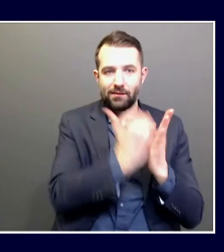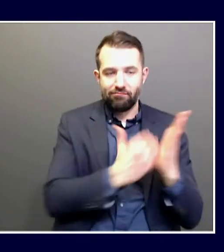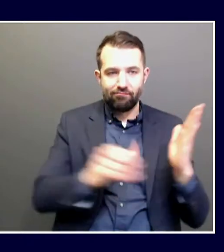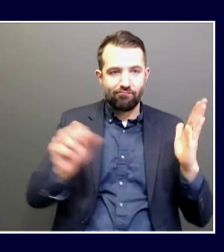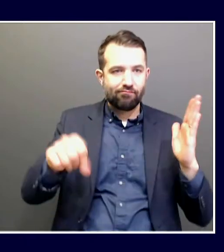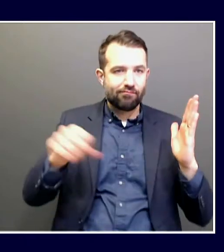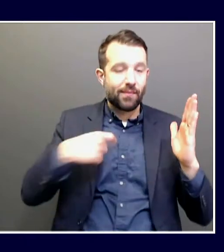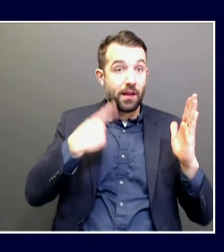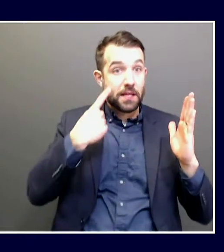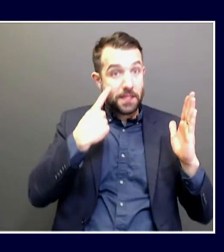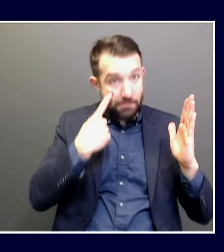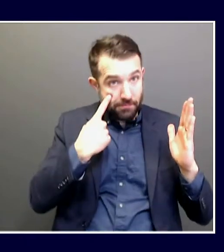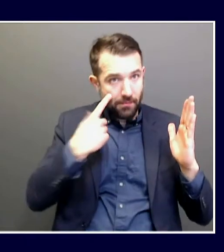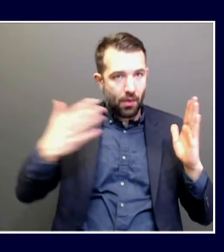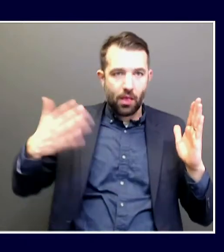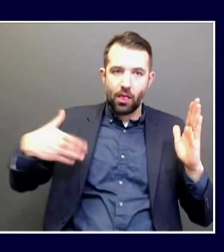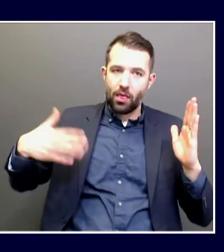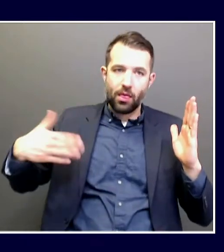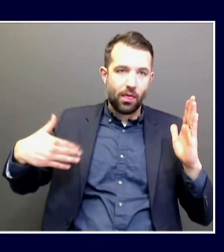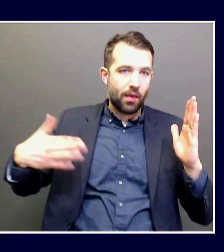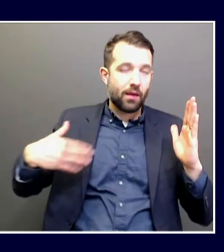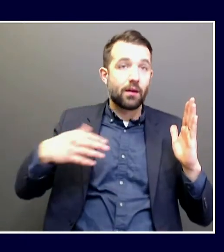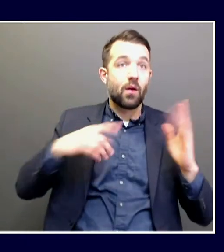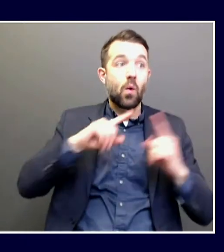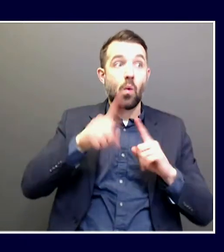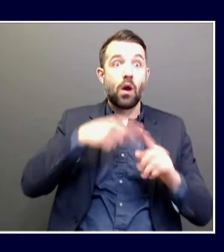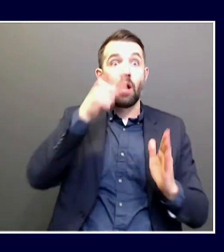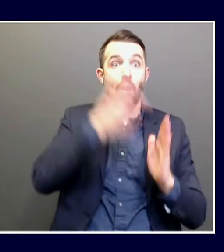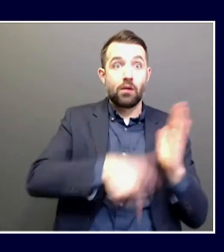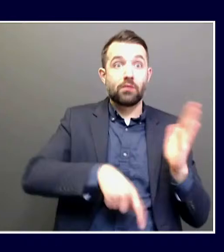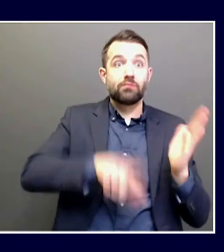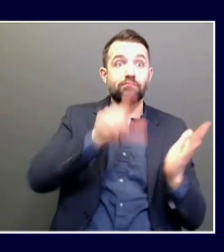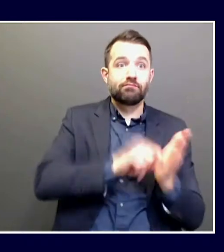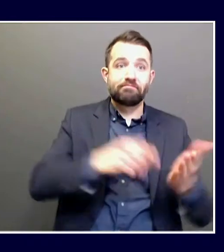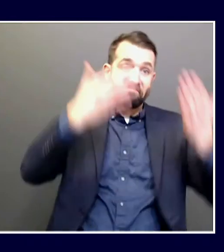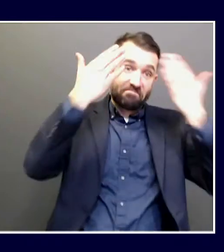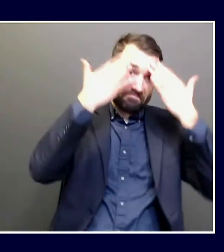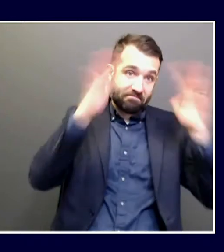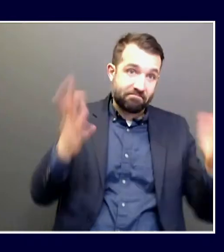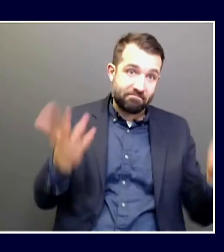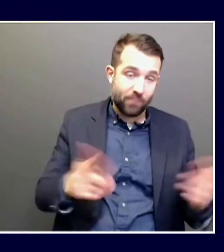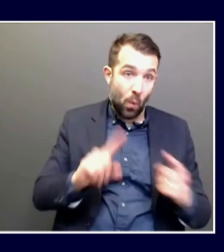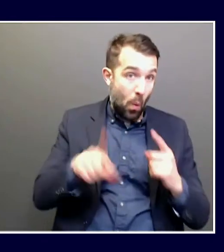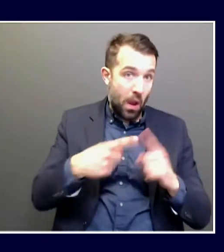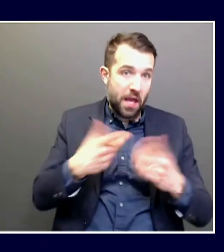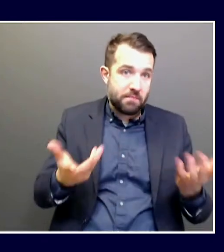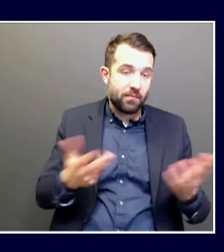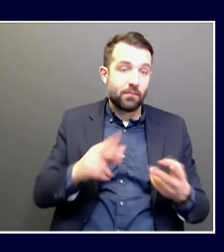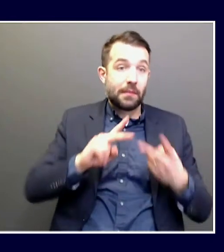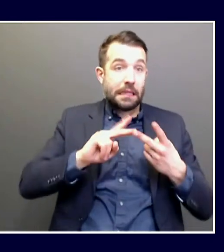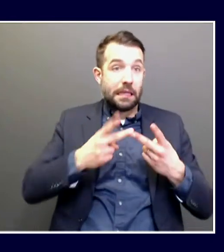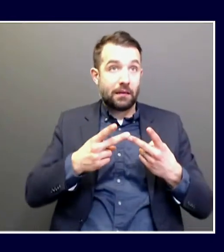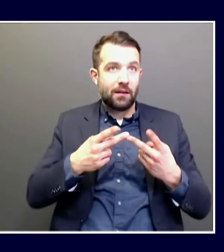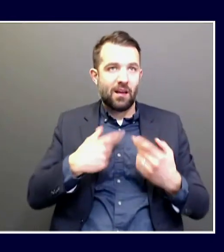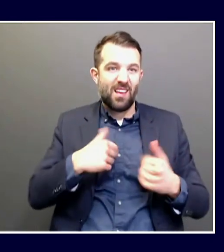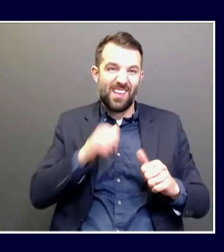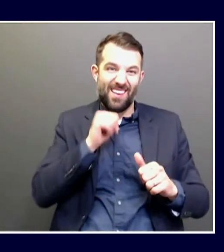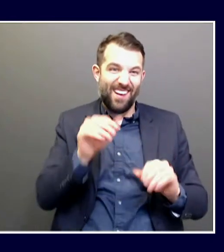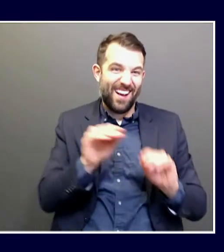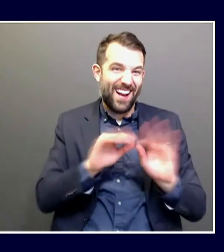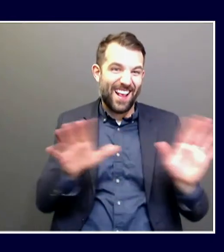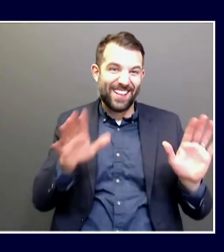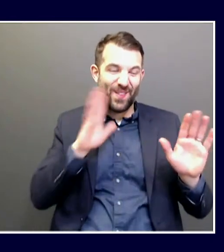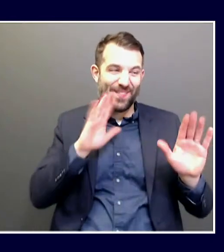when it will be released. And then to your second part of your question, not clear what the guidance will look like. because